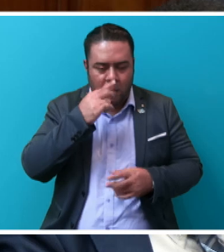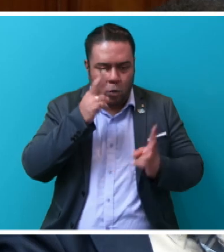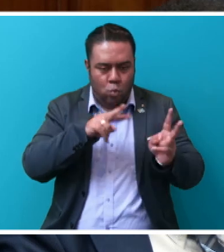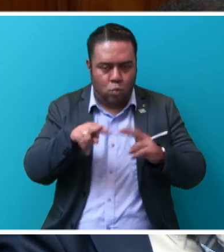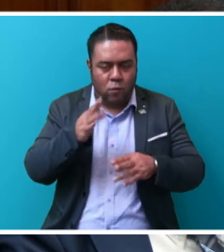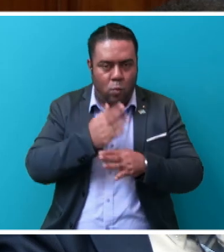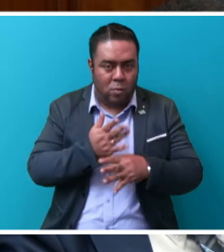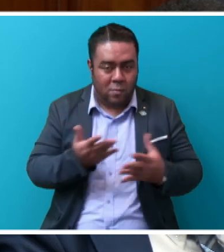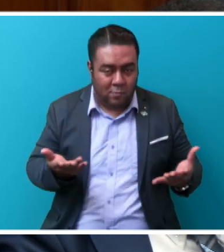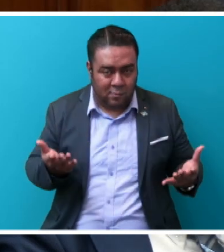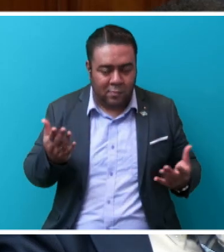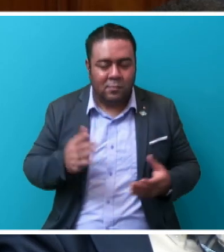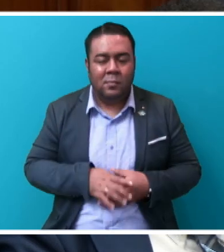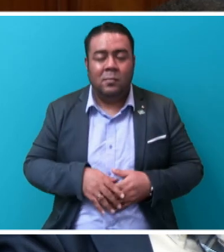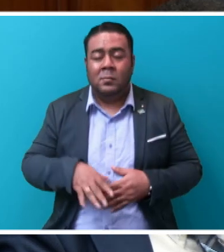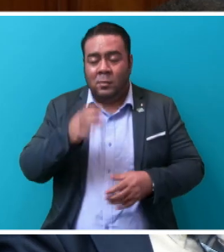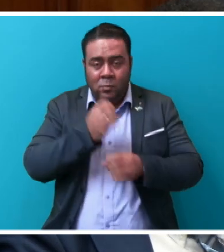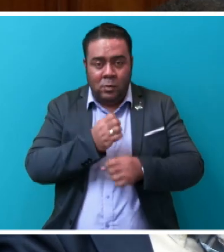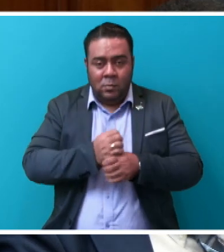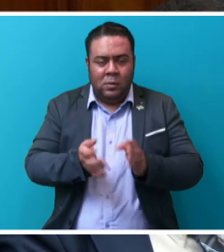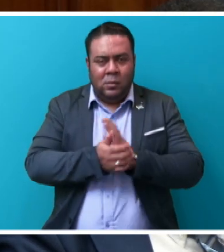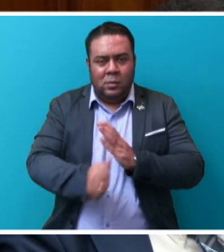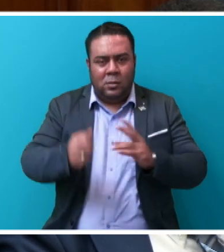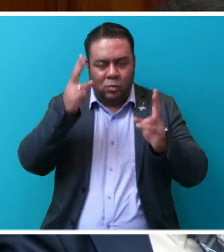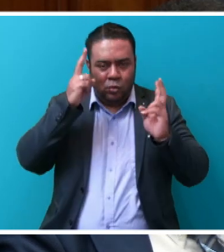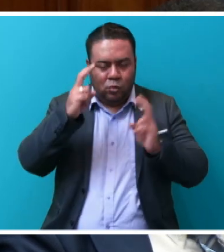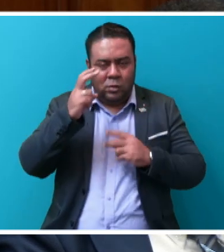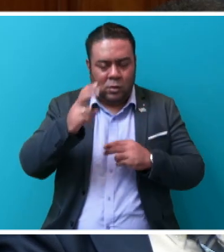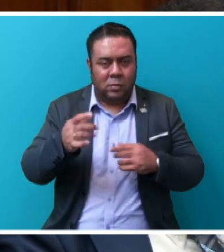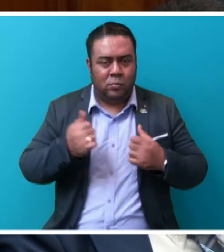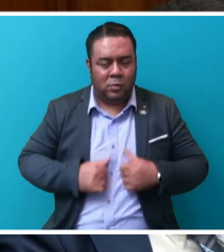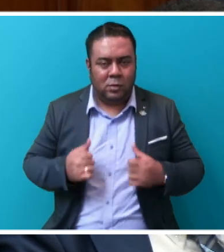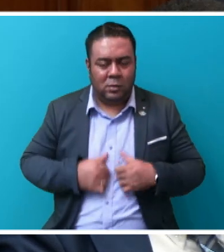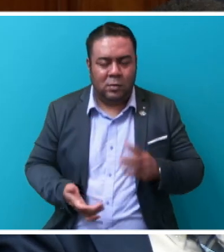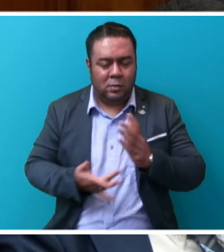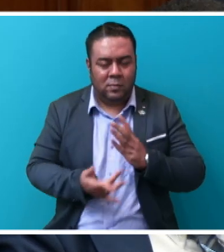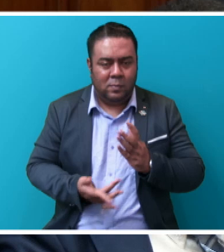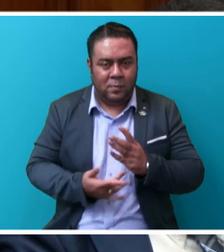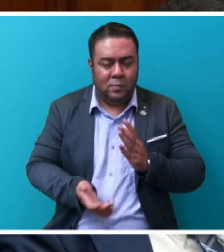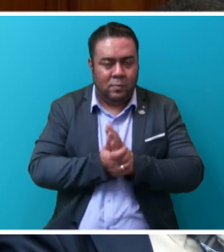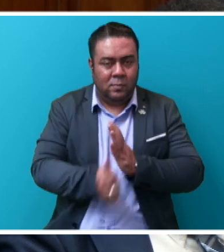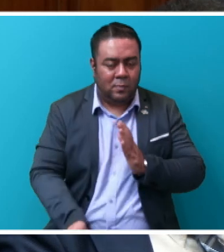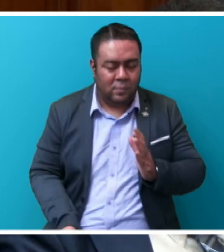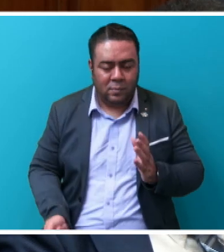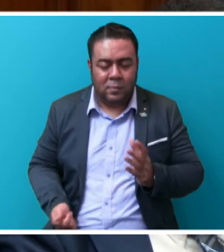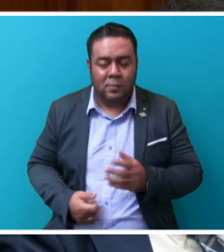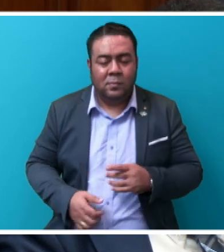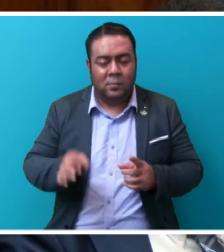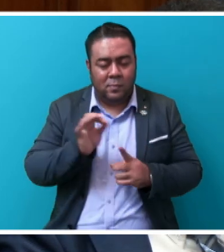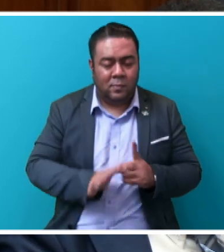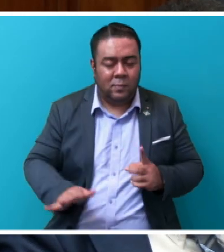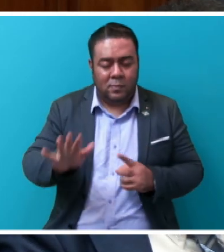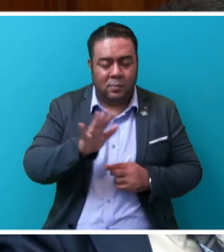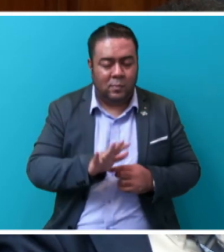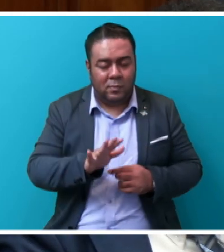seekers. Employment skills training focuses on the practical, technical skills required to thrive in specific